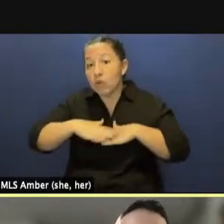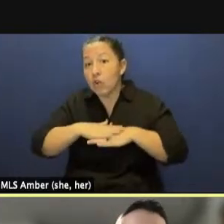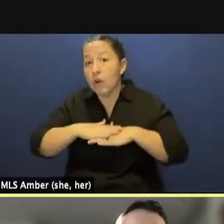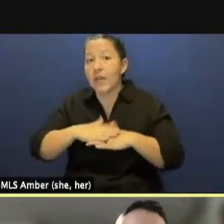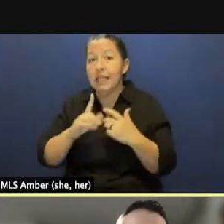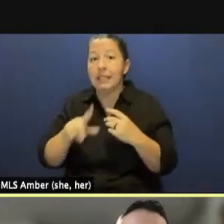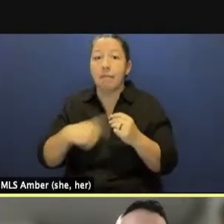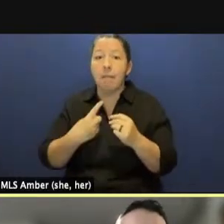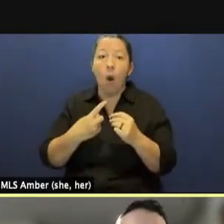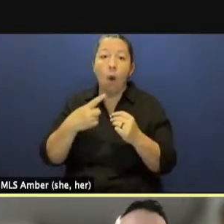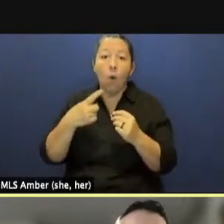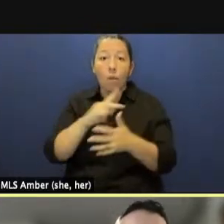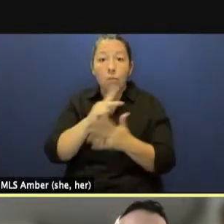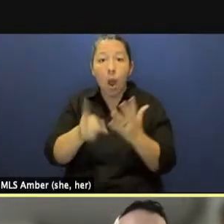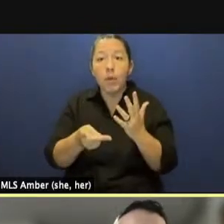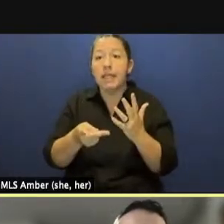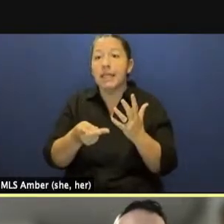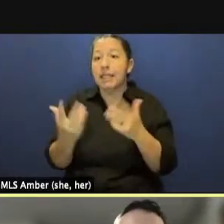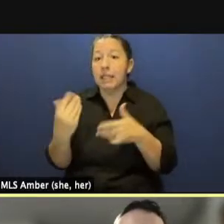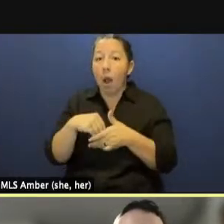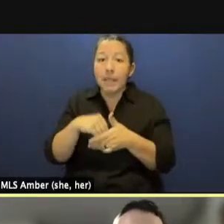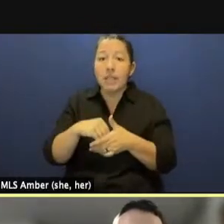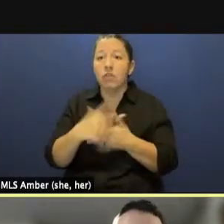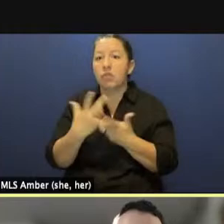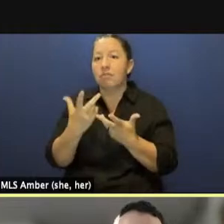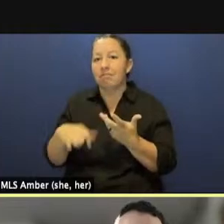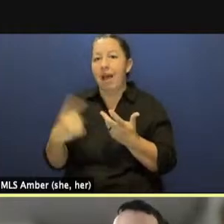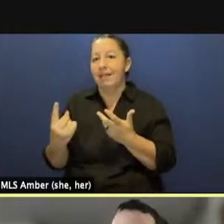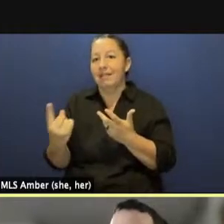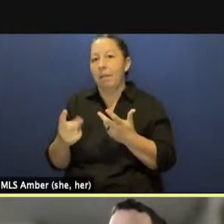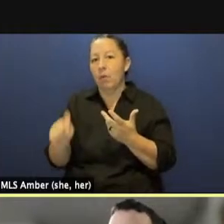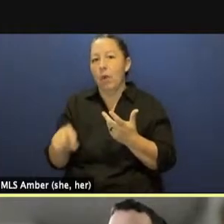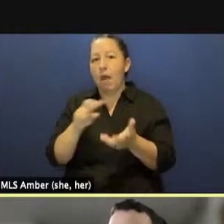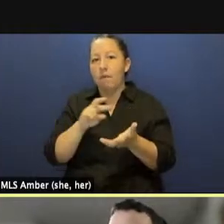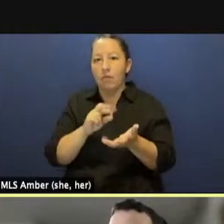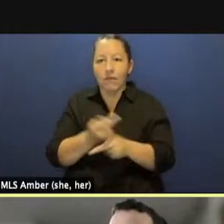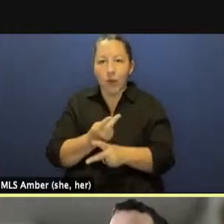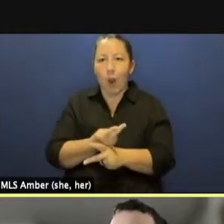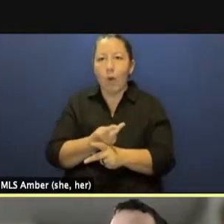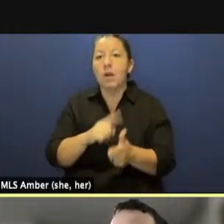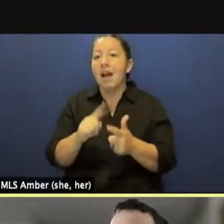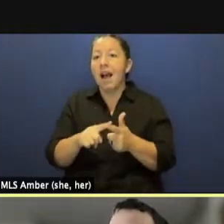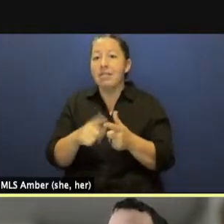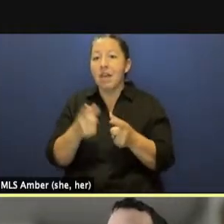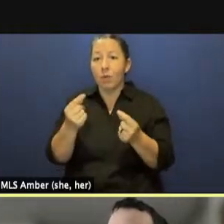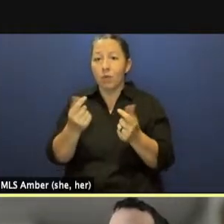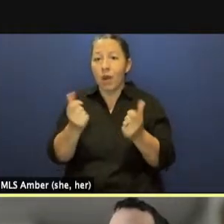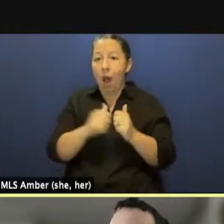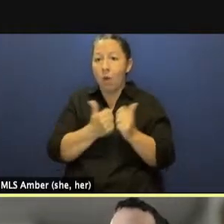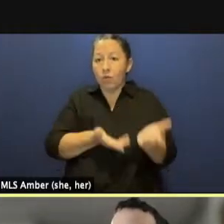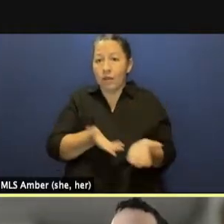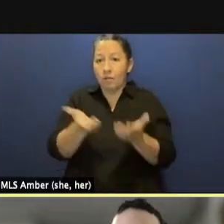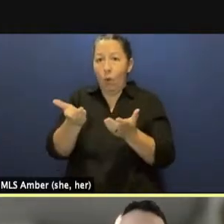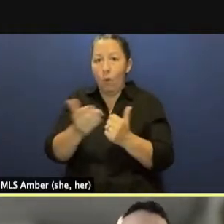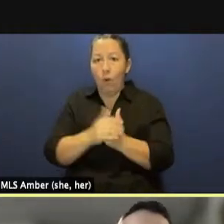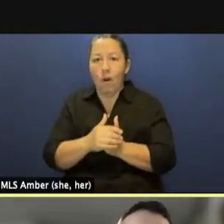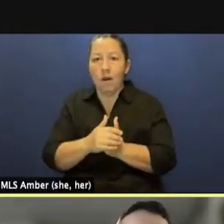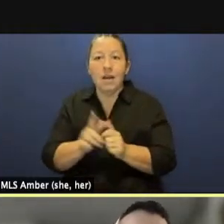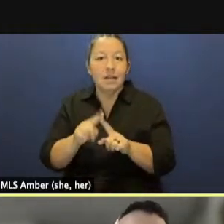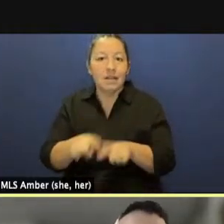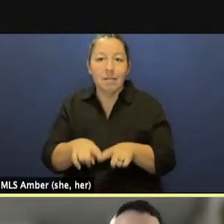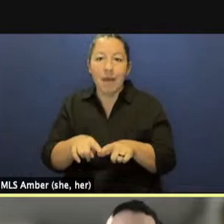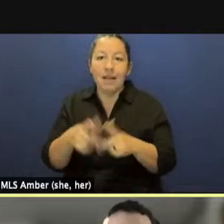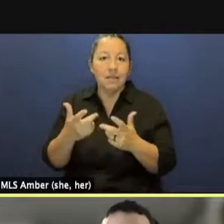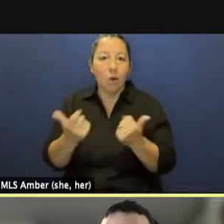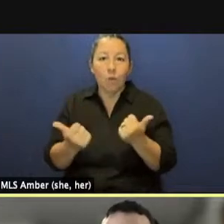composition? That's something we have to define. Then we're going to transport it, same, depending on the technology we're going to use, with